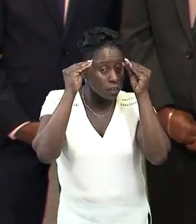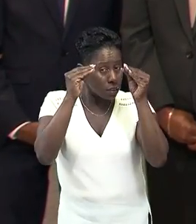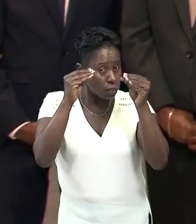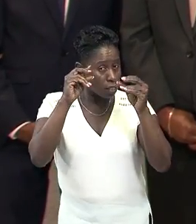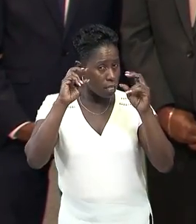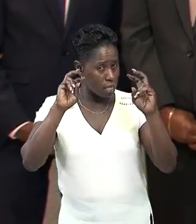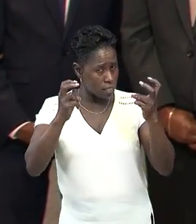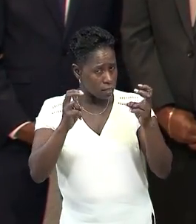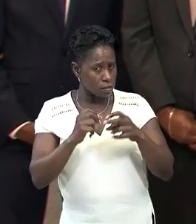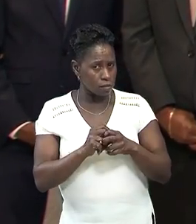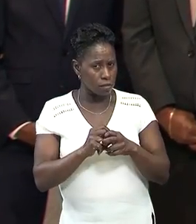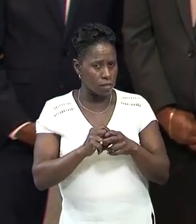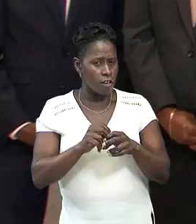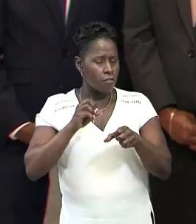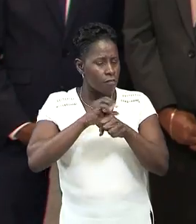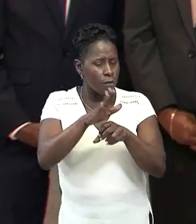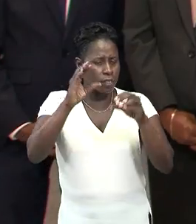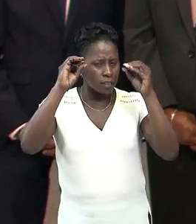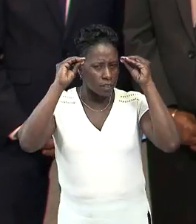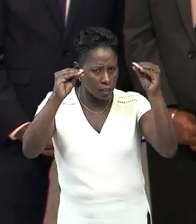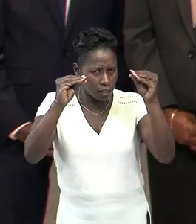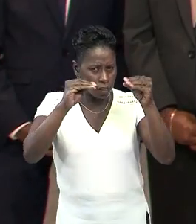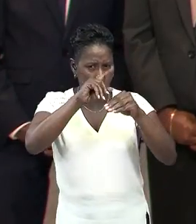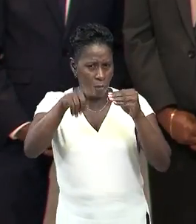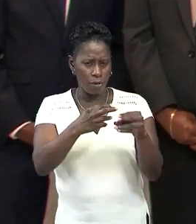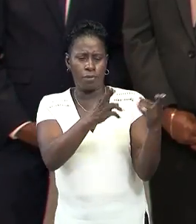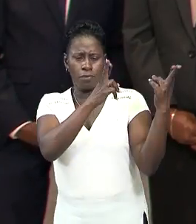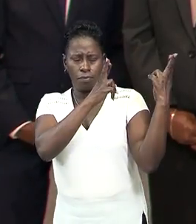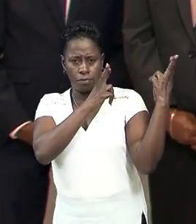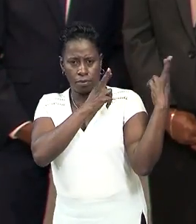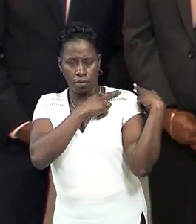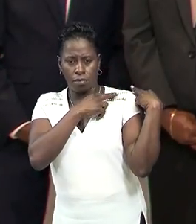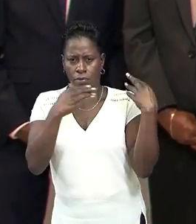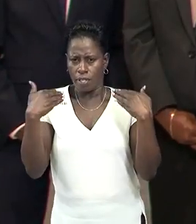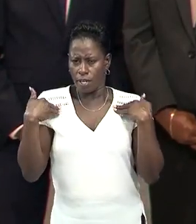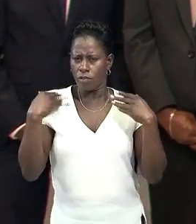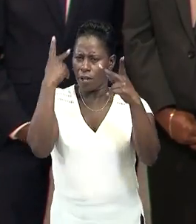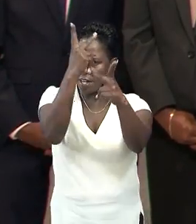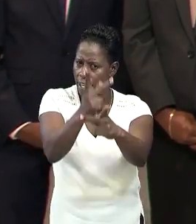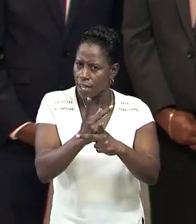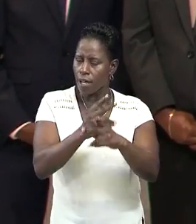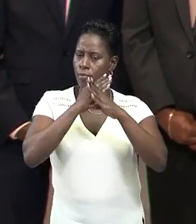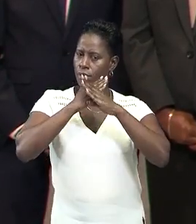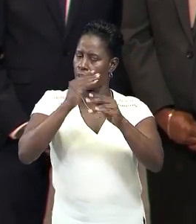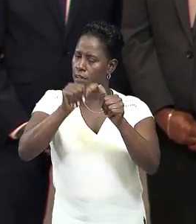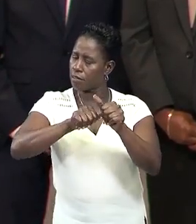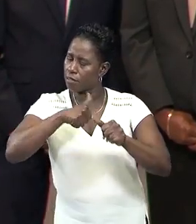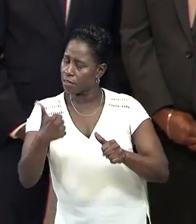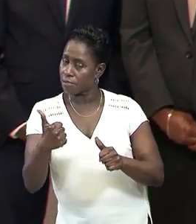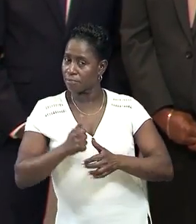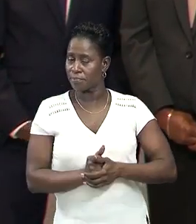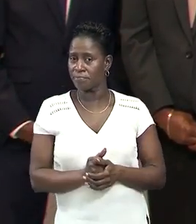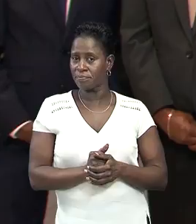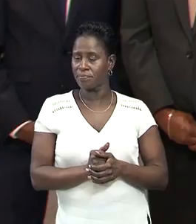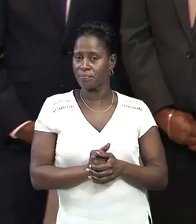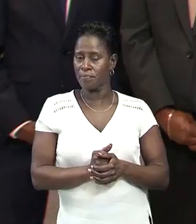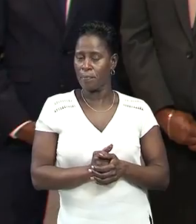else, it has taught about the obligation we have to care and protect each other.